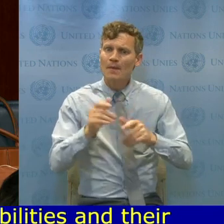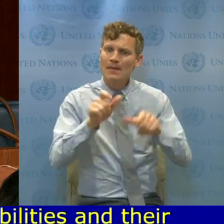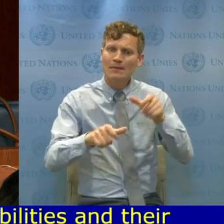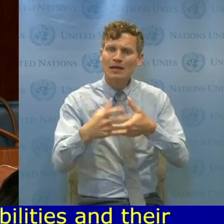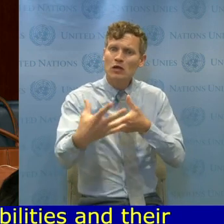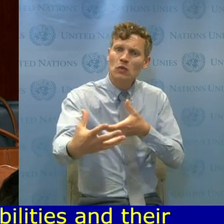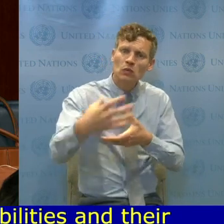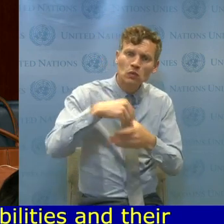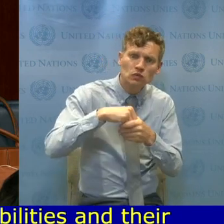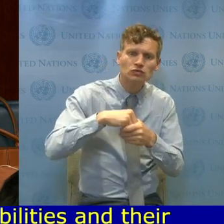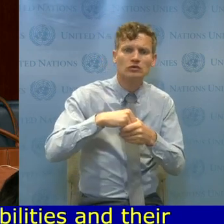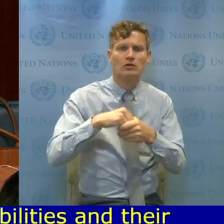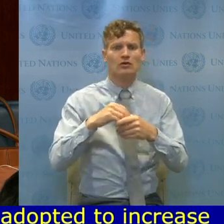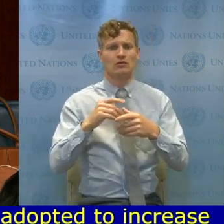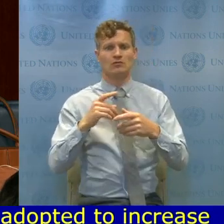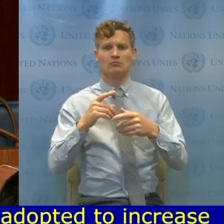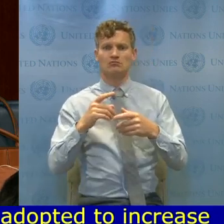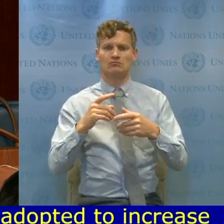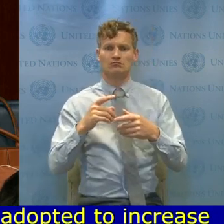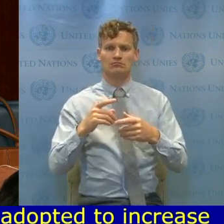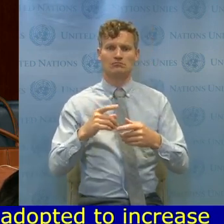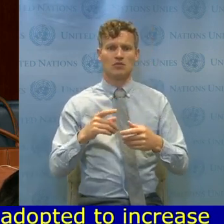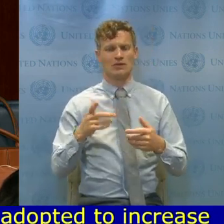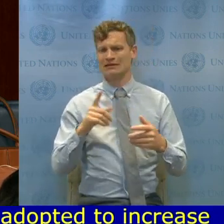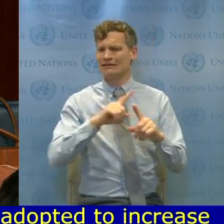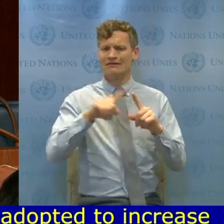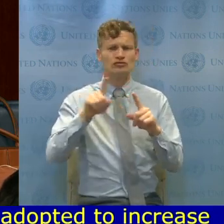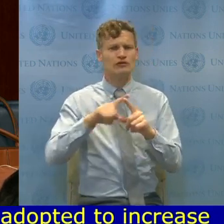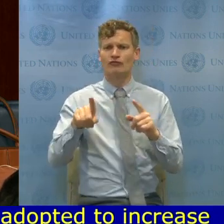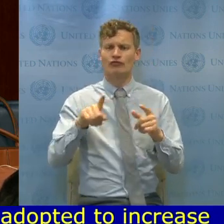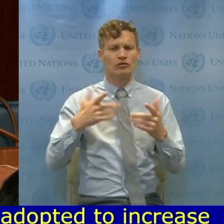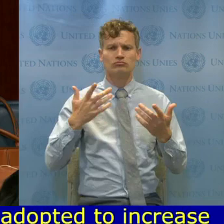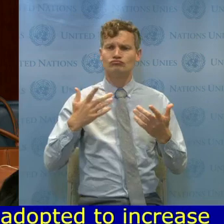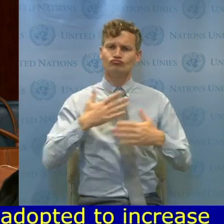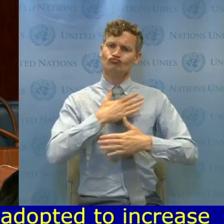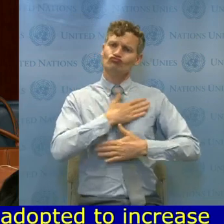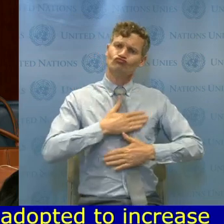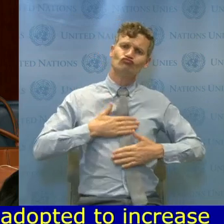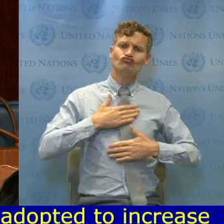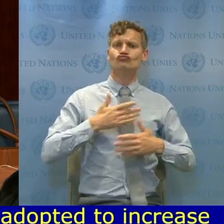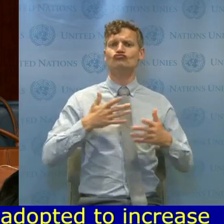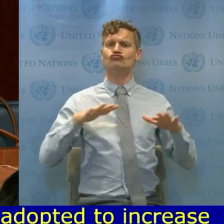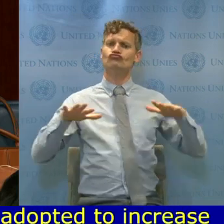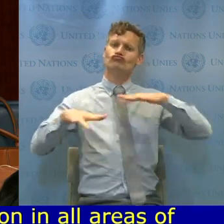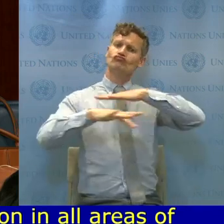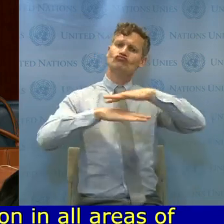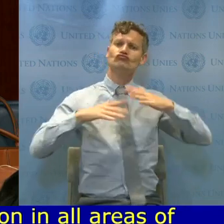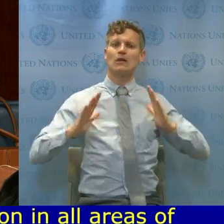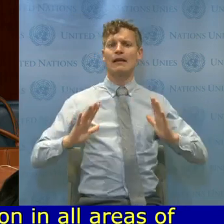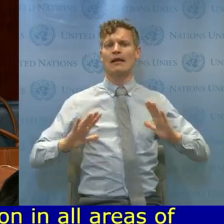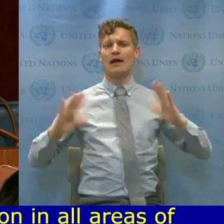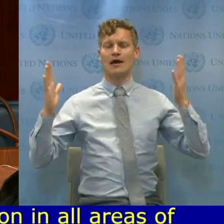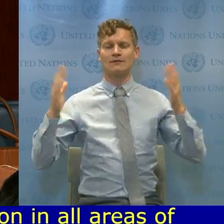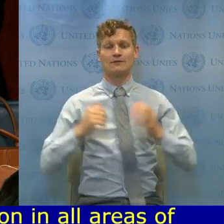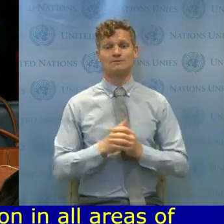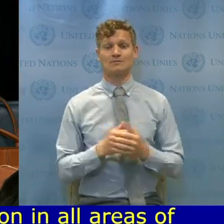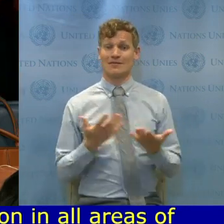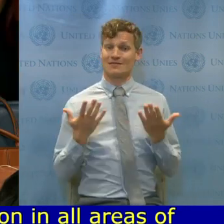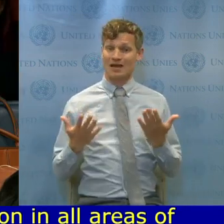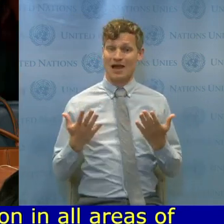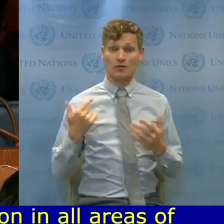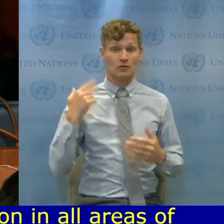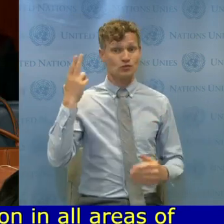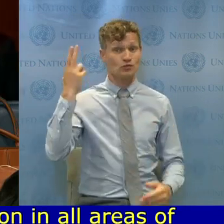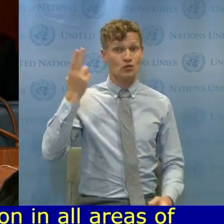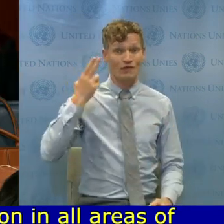groups of persons with disabilities. Mrs. Chair, let me conclude by saying that Slovenia will continue its activities to